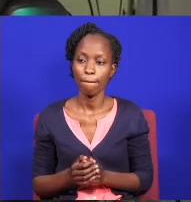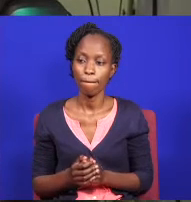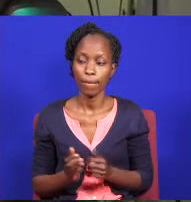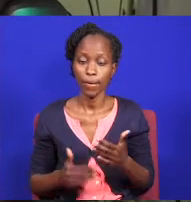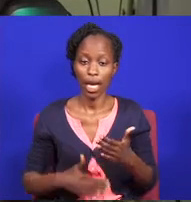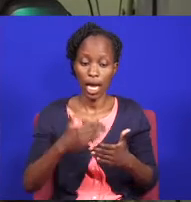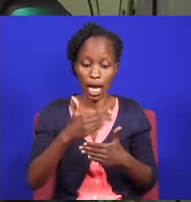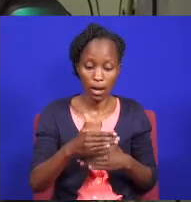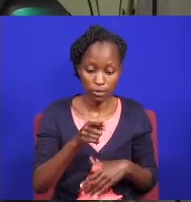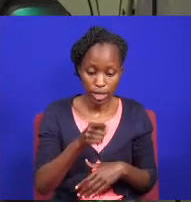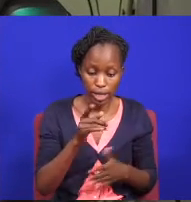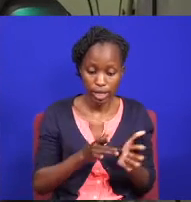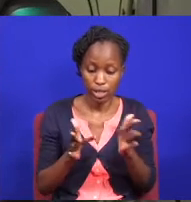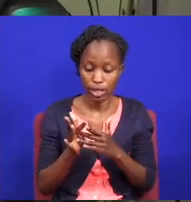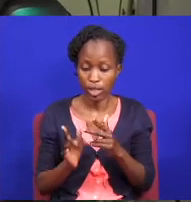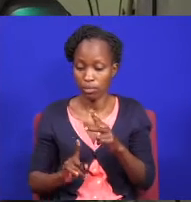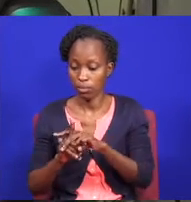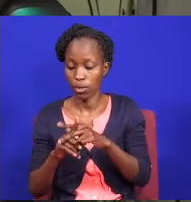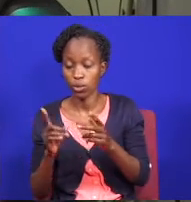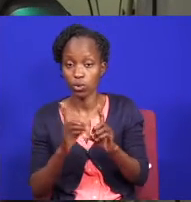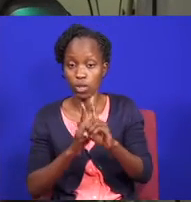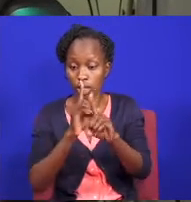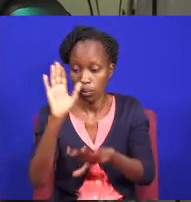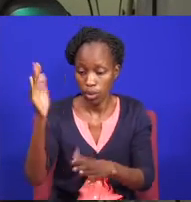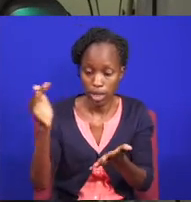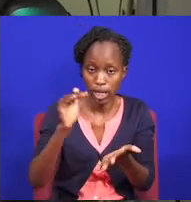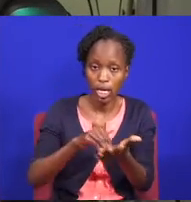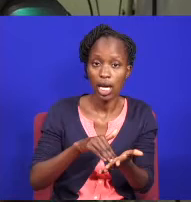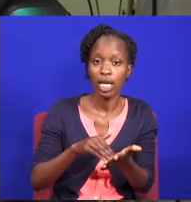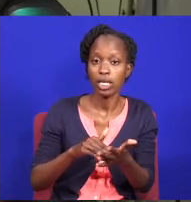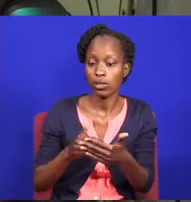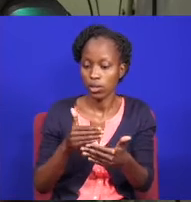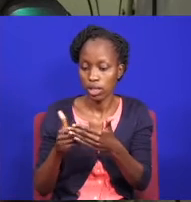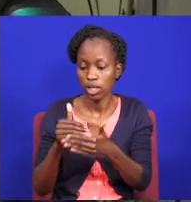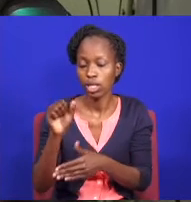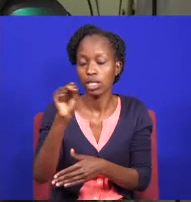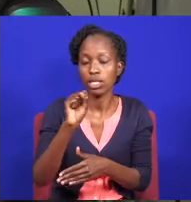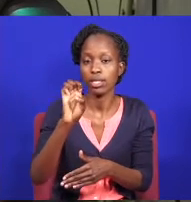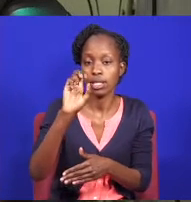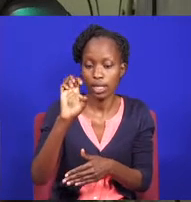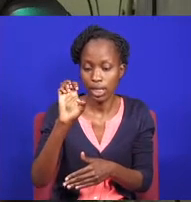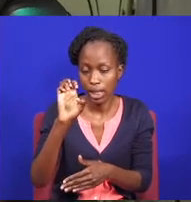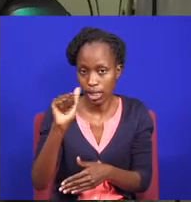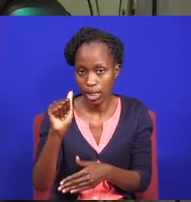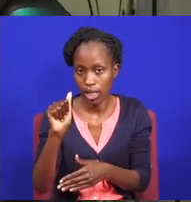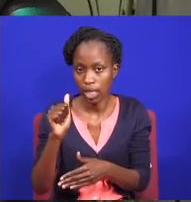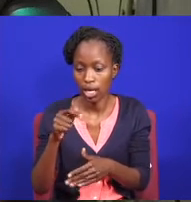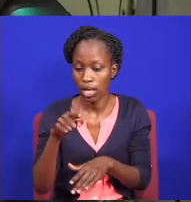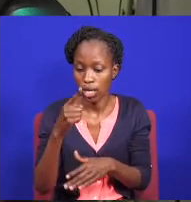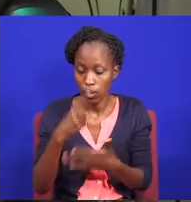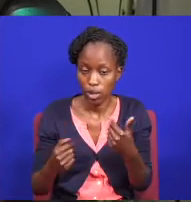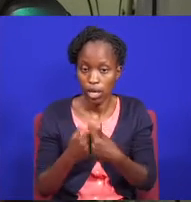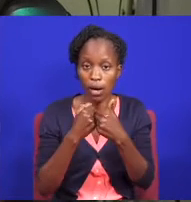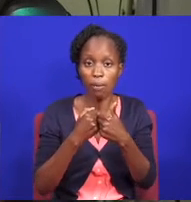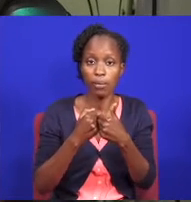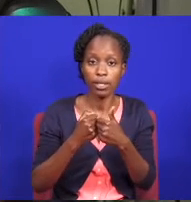this, Jesus appeared to his disciples again. It was by the Sea of Galilee. Here is what happened. Simon Peter